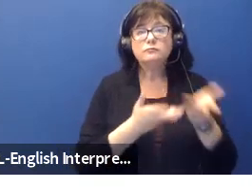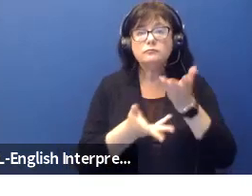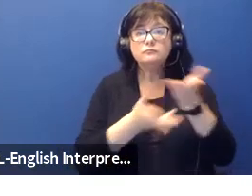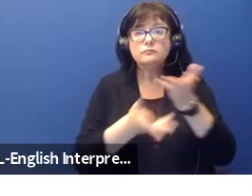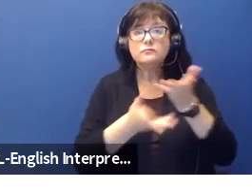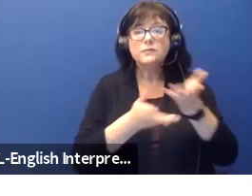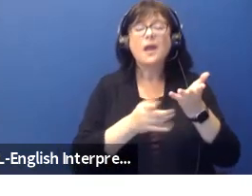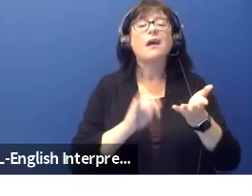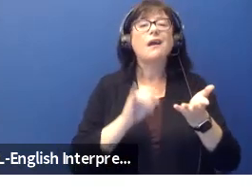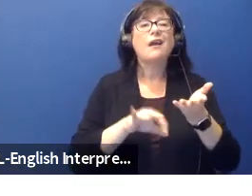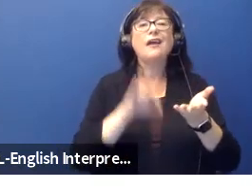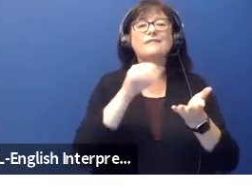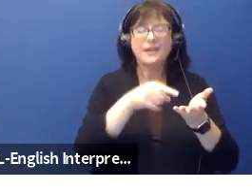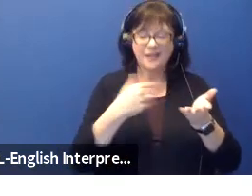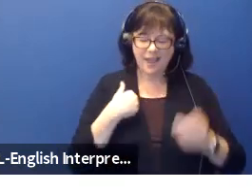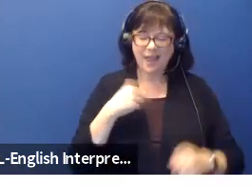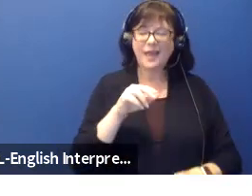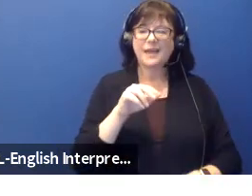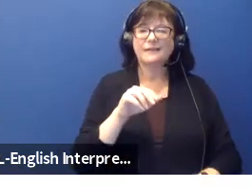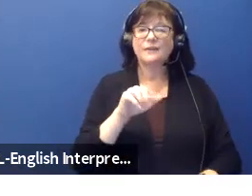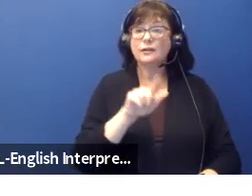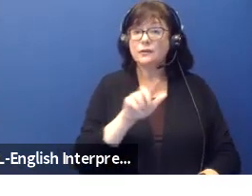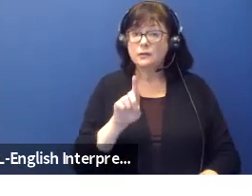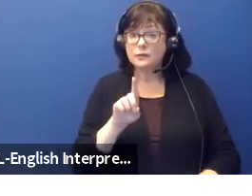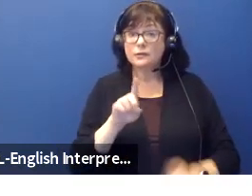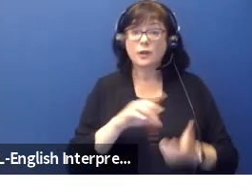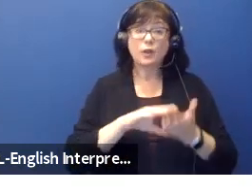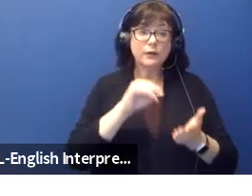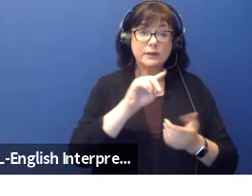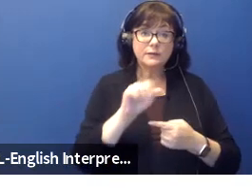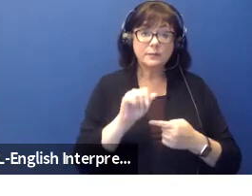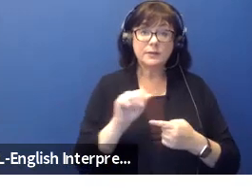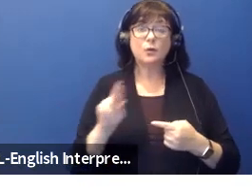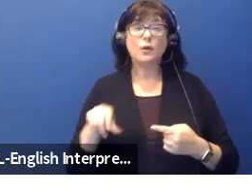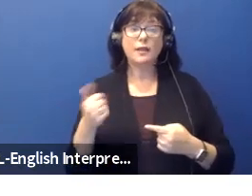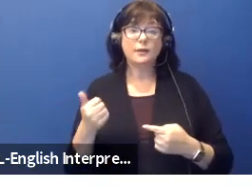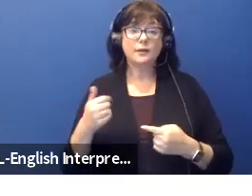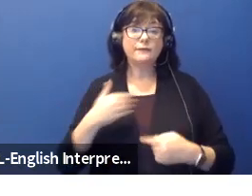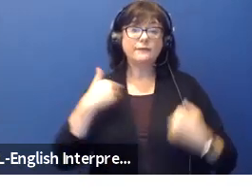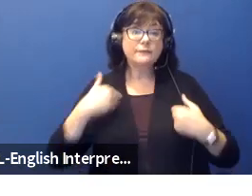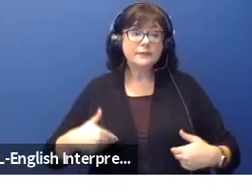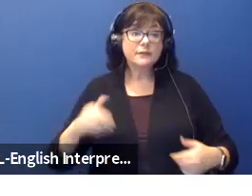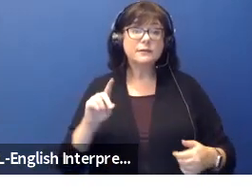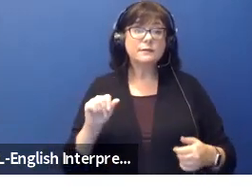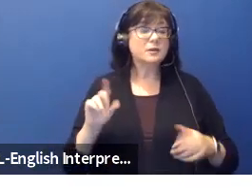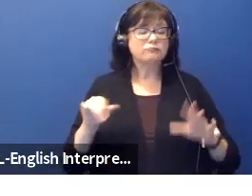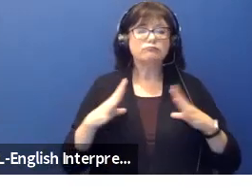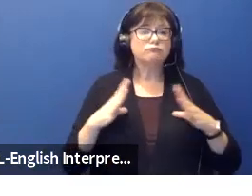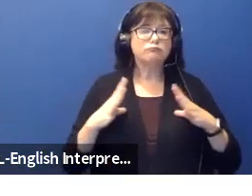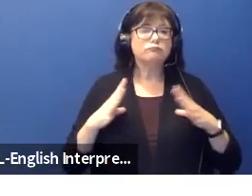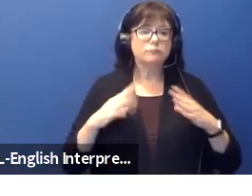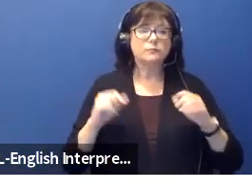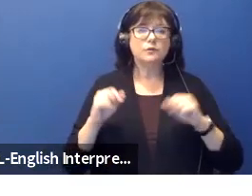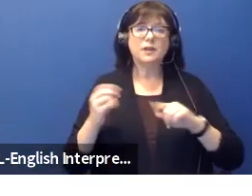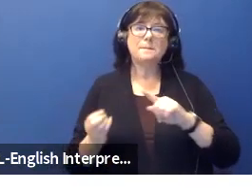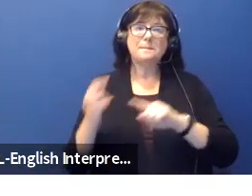learning disability of some sort, or a physical disability. So fine, you can go back to the participant